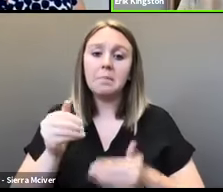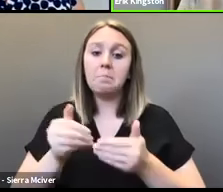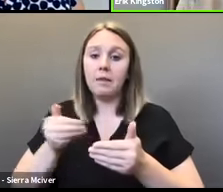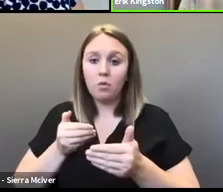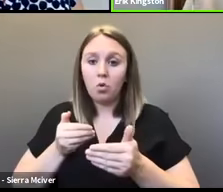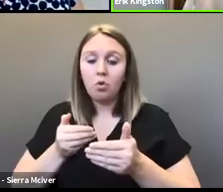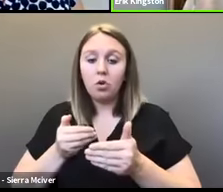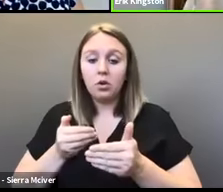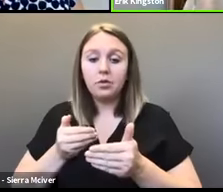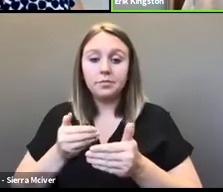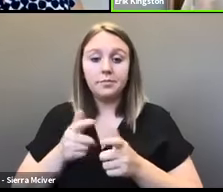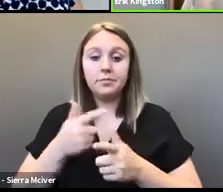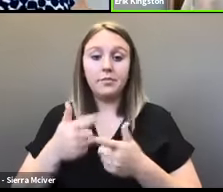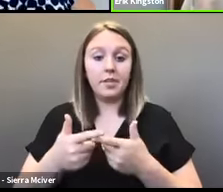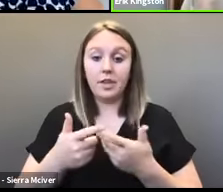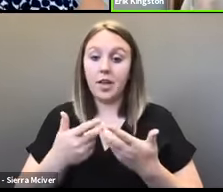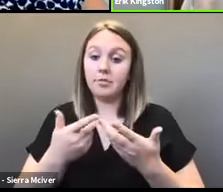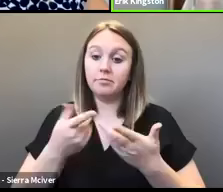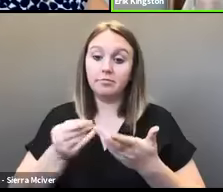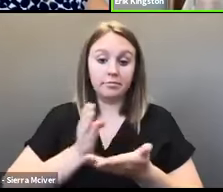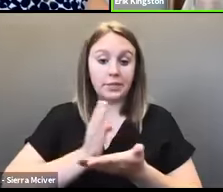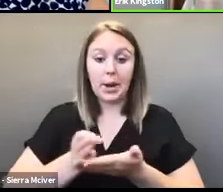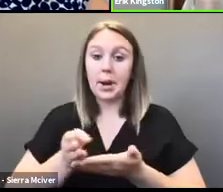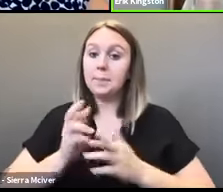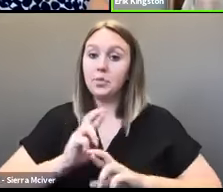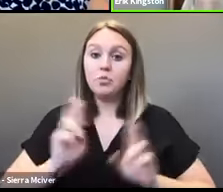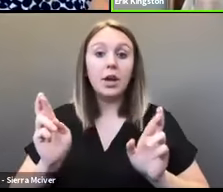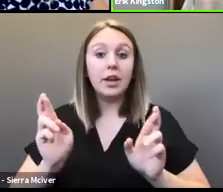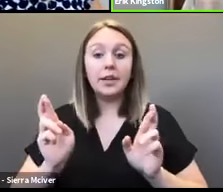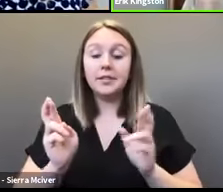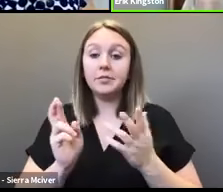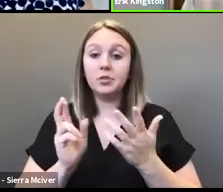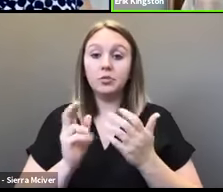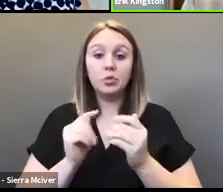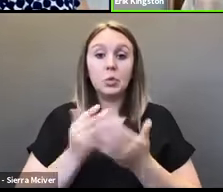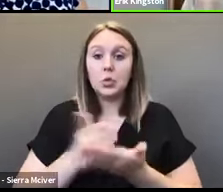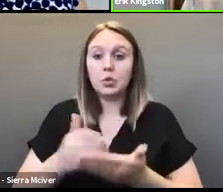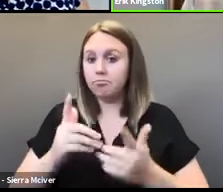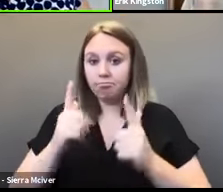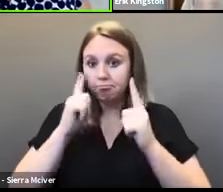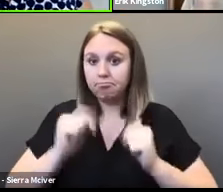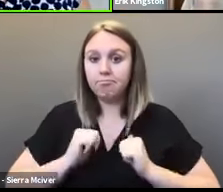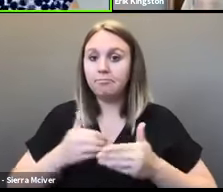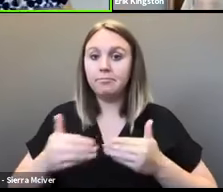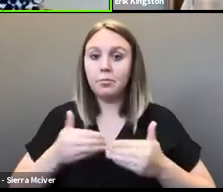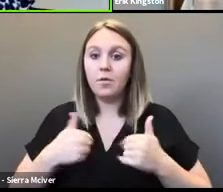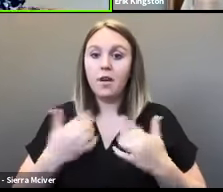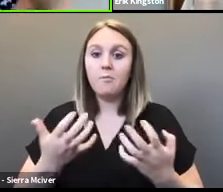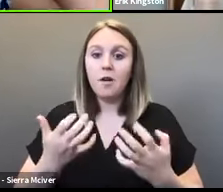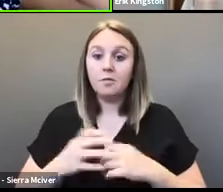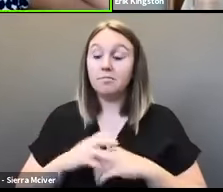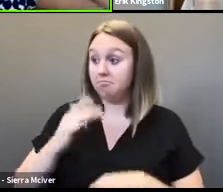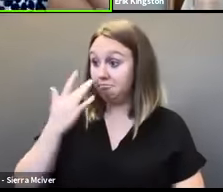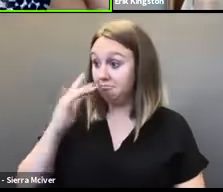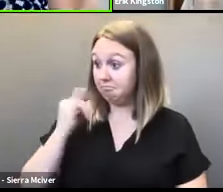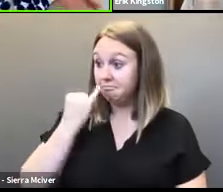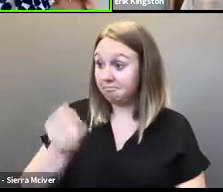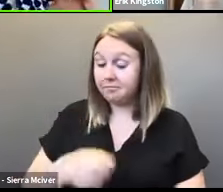have just potatoes ready to cut up and make any way I want. Oh, that's a smart idea. Yeah.